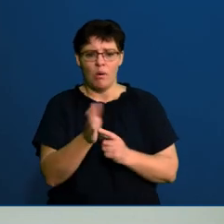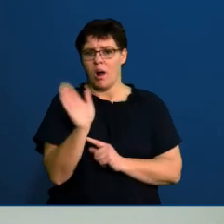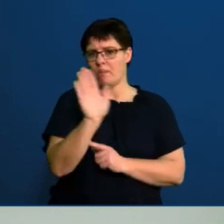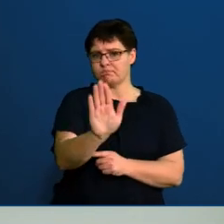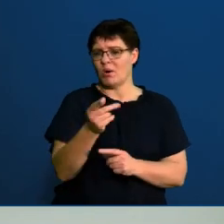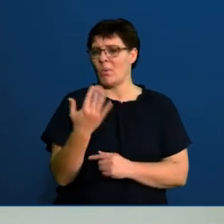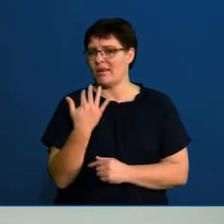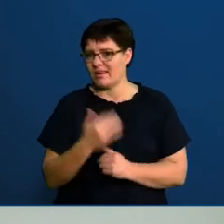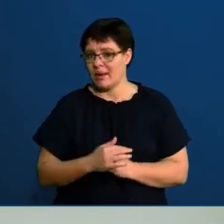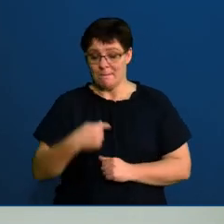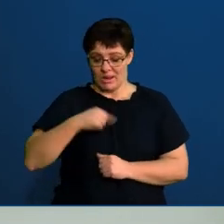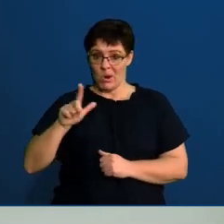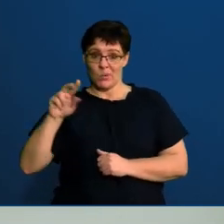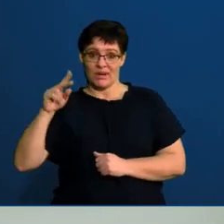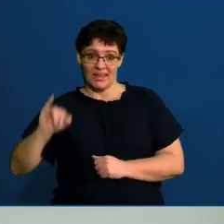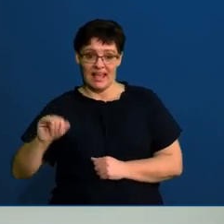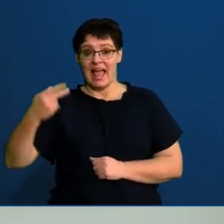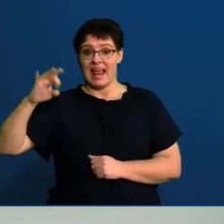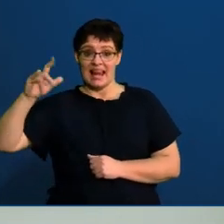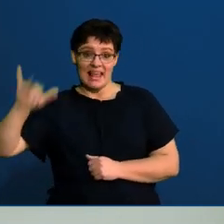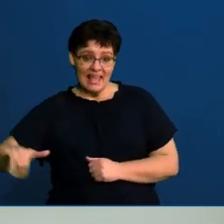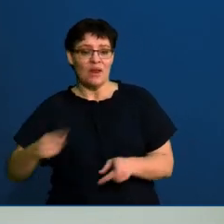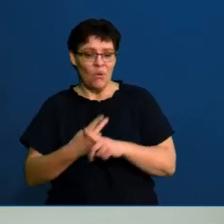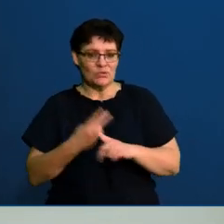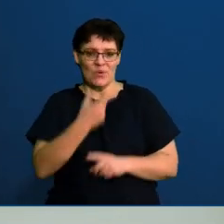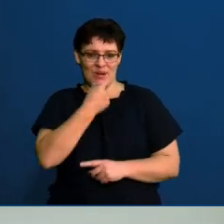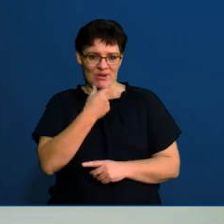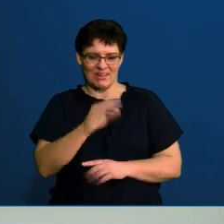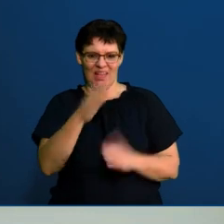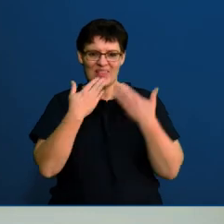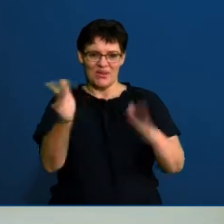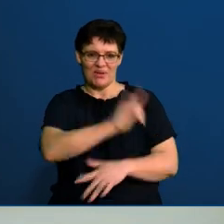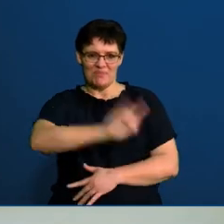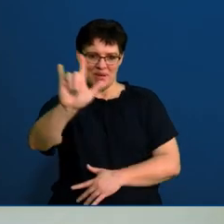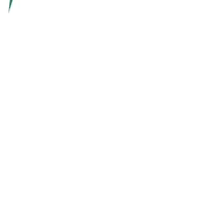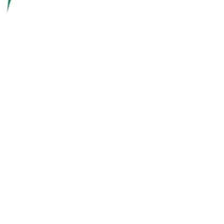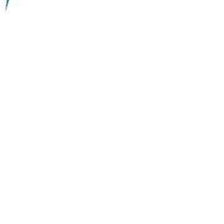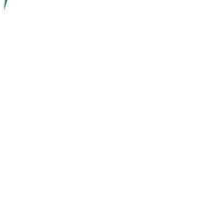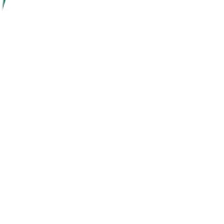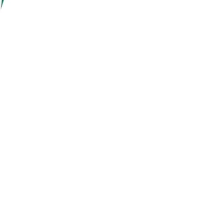But then from me, Luni, Hayley, and Nicolene, it's thank you and goodbye.